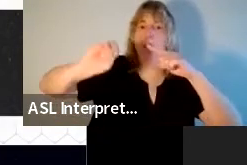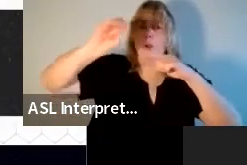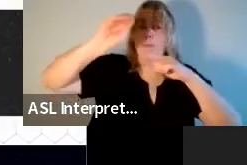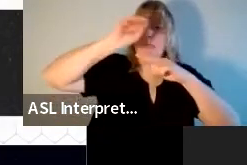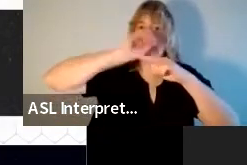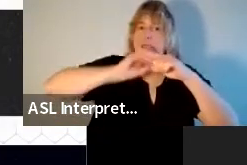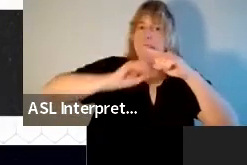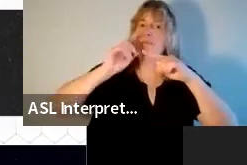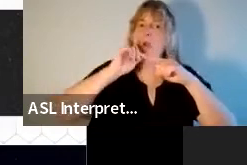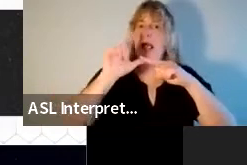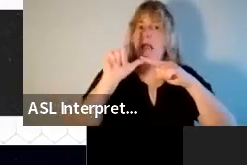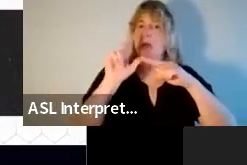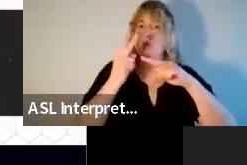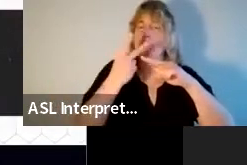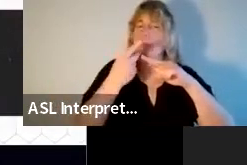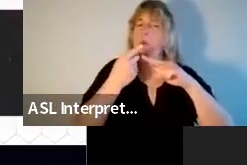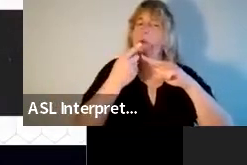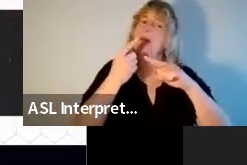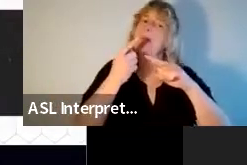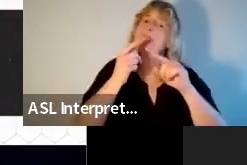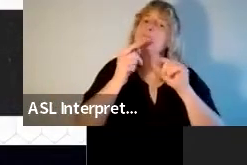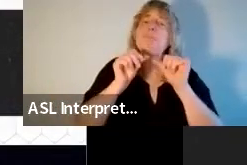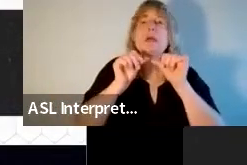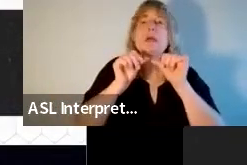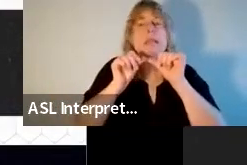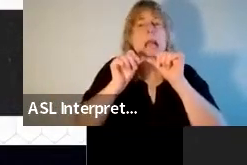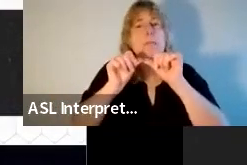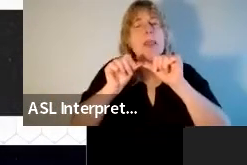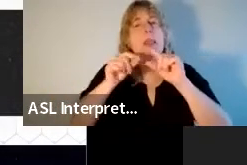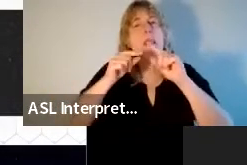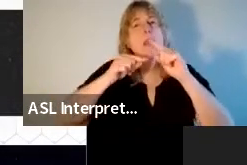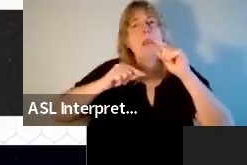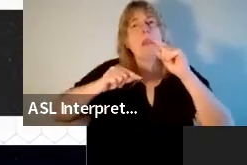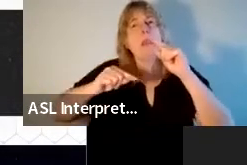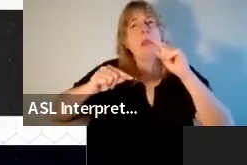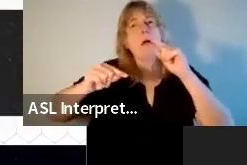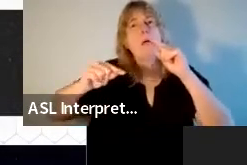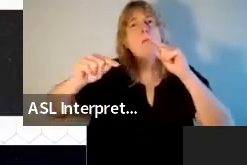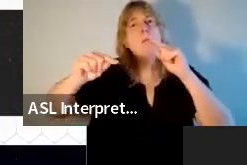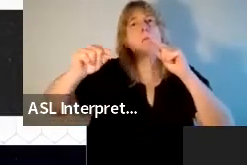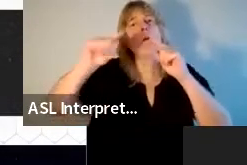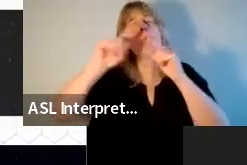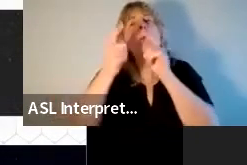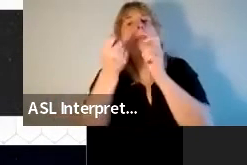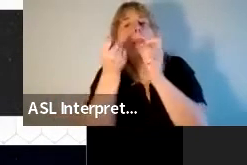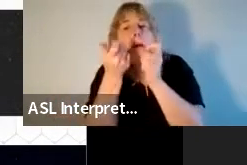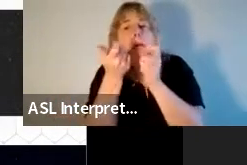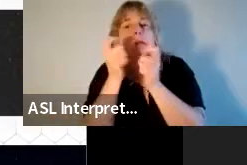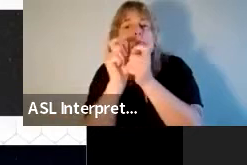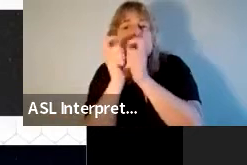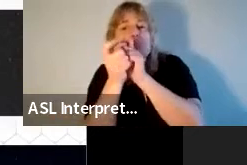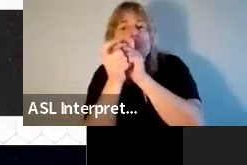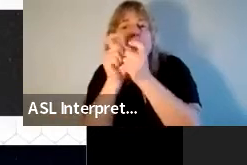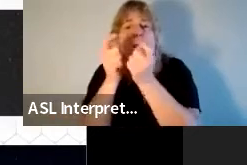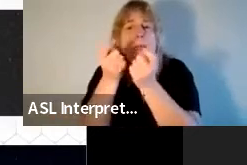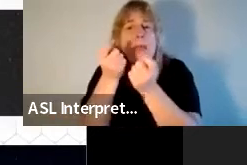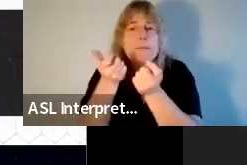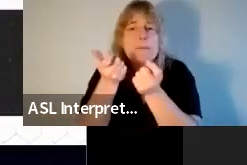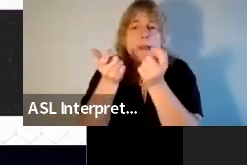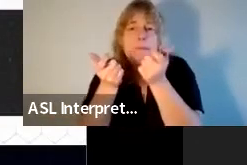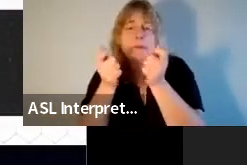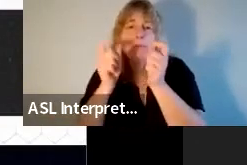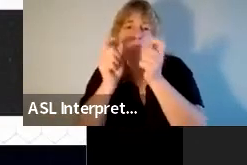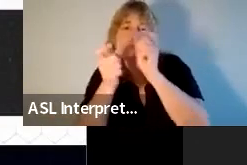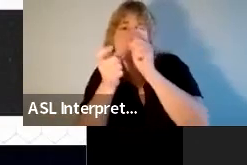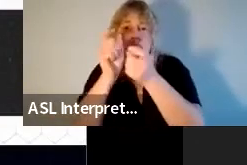but slight adjustments in position will need to be done to keep the James Webb Space Telescope hovering at